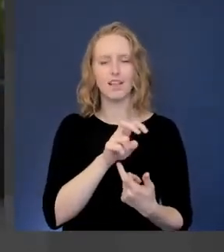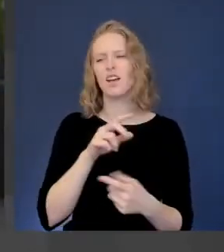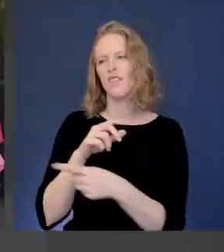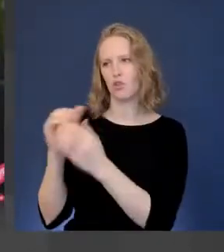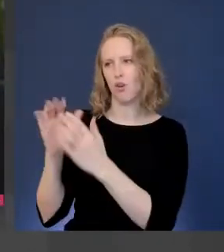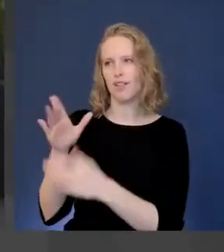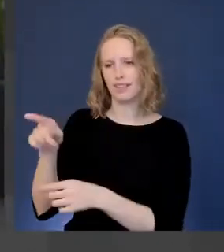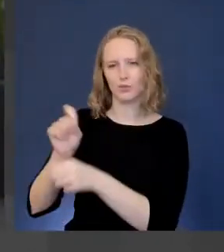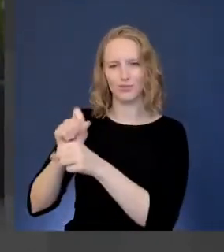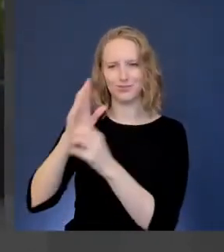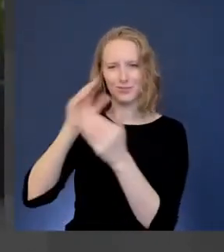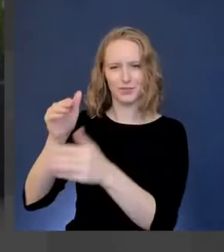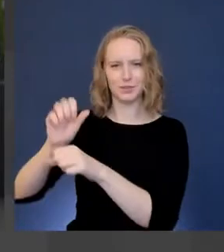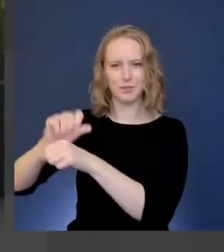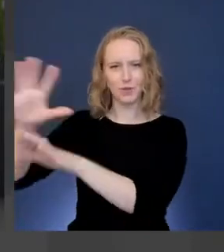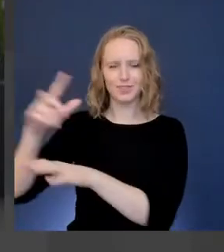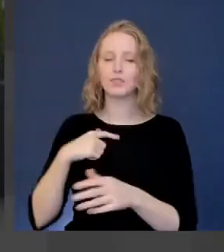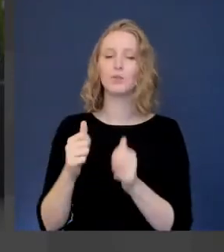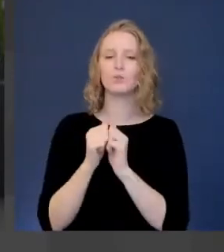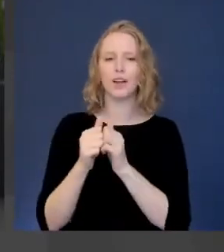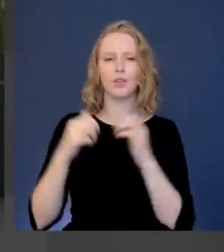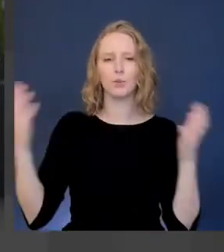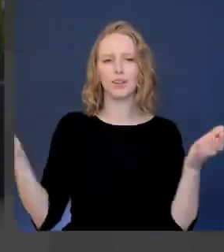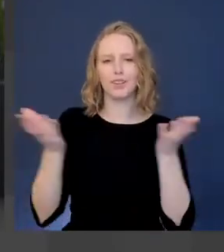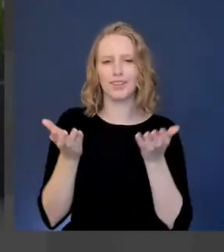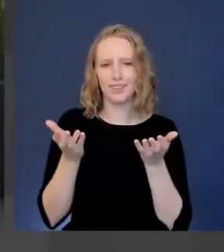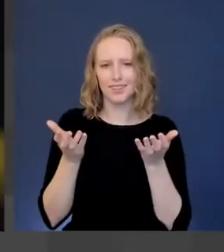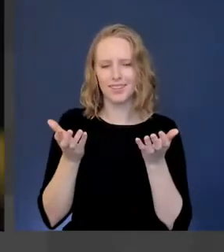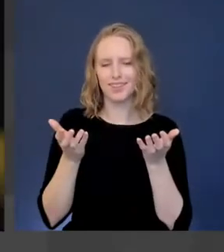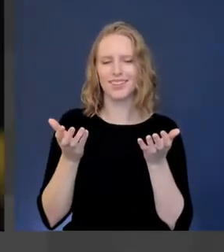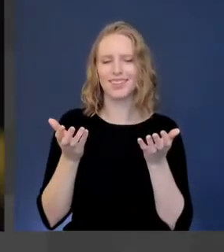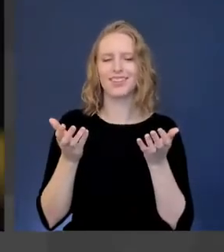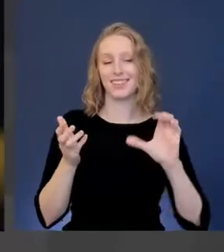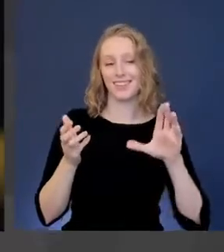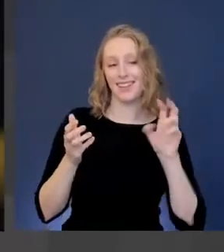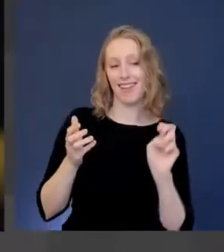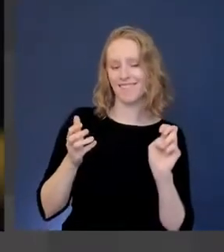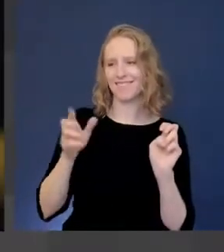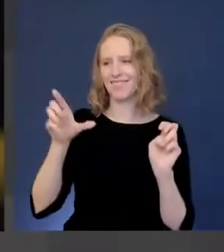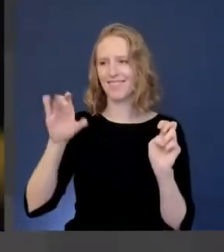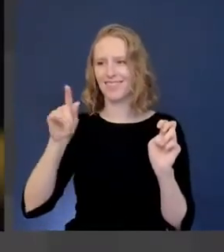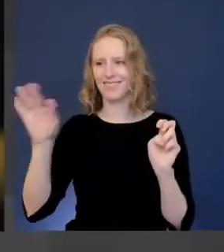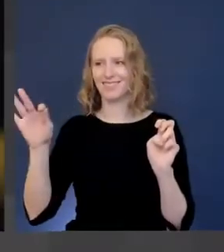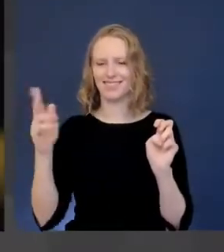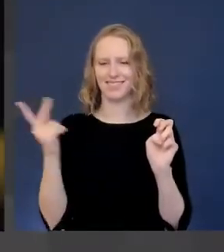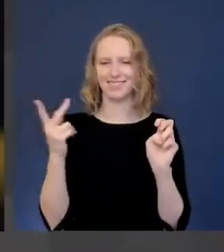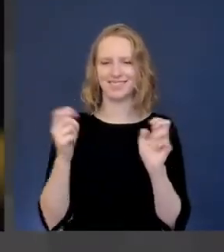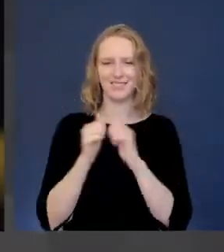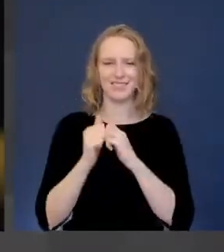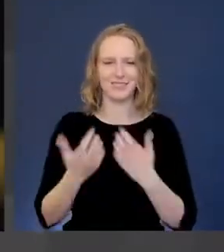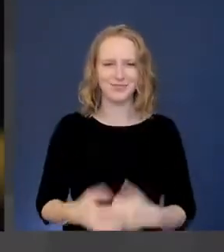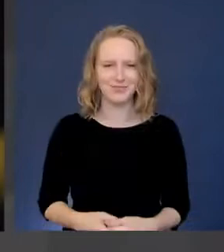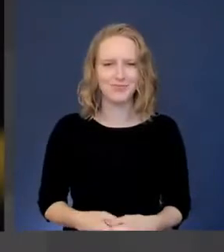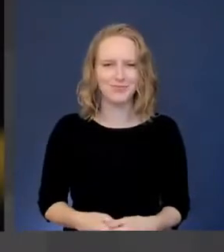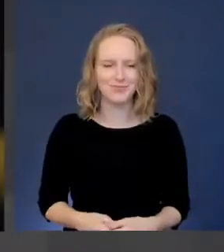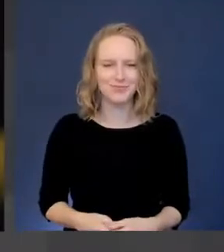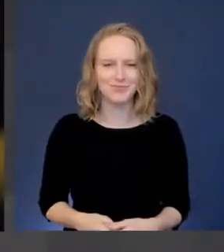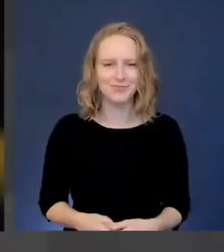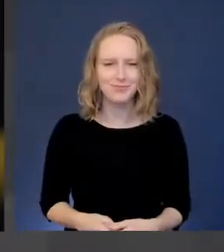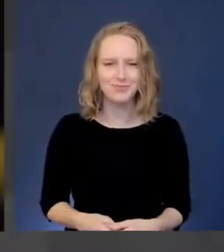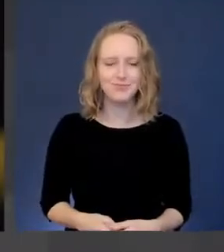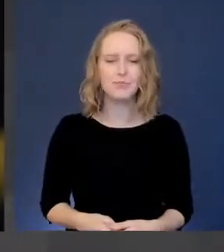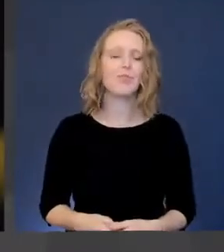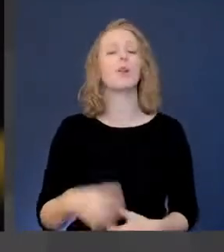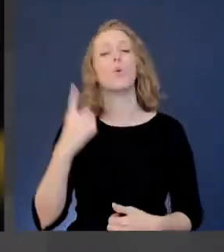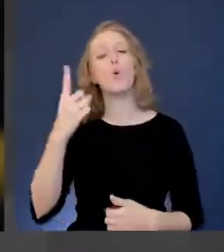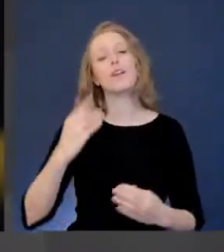we present to you the cliffs and the caves update. One of the inspirations for the caves